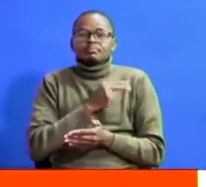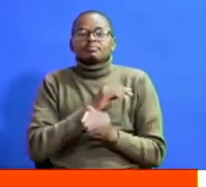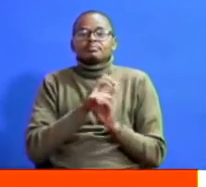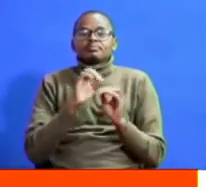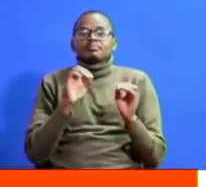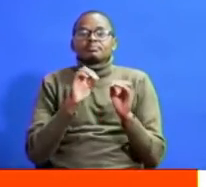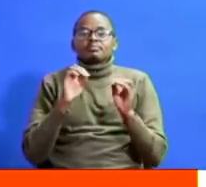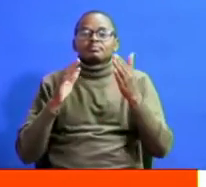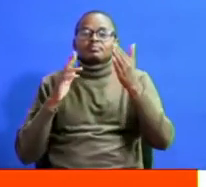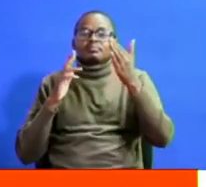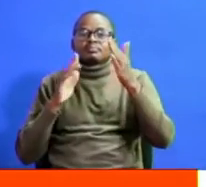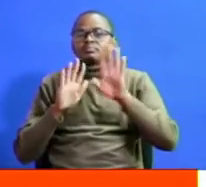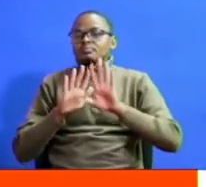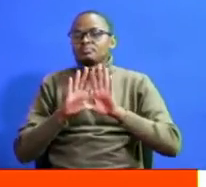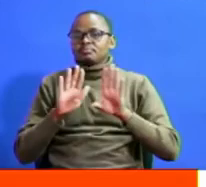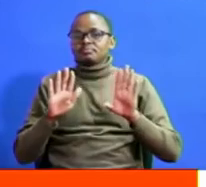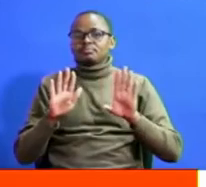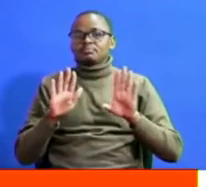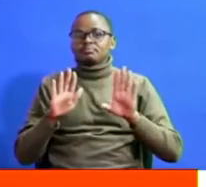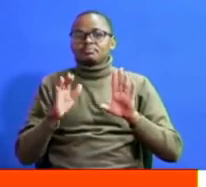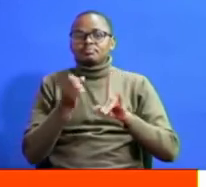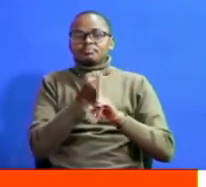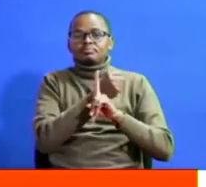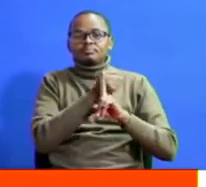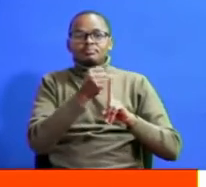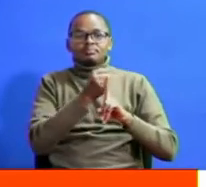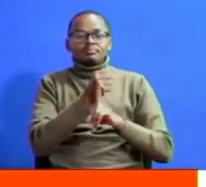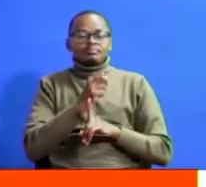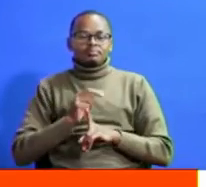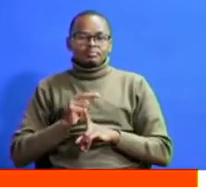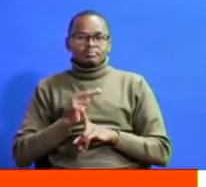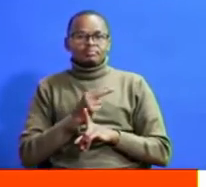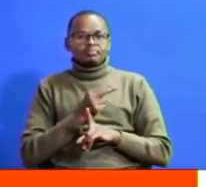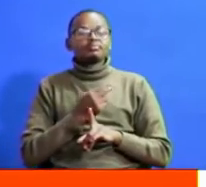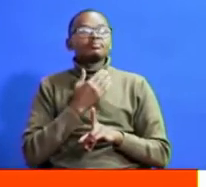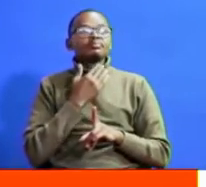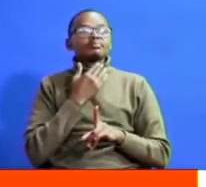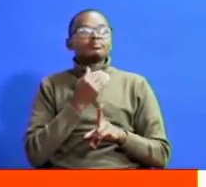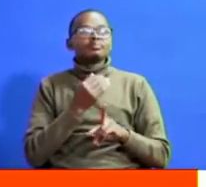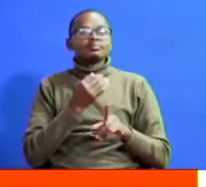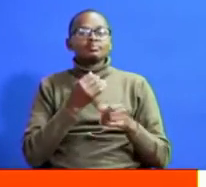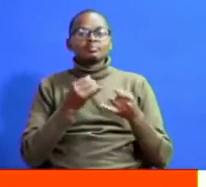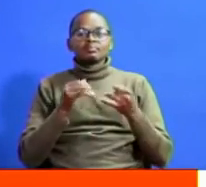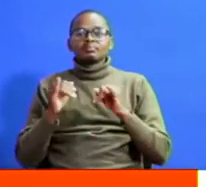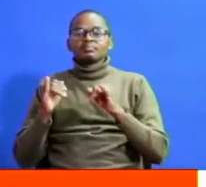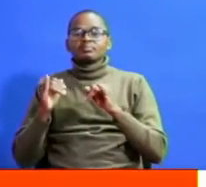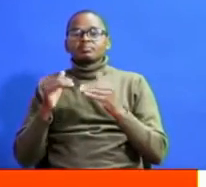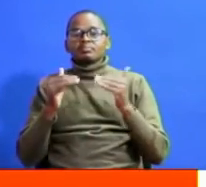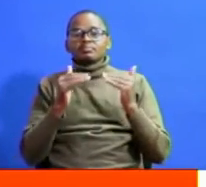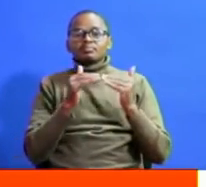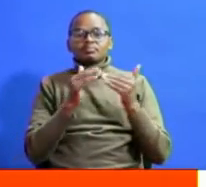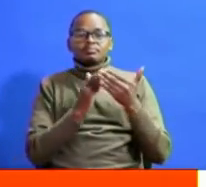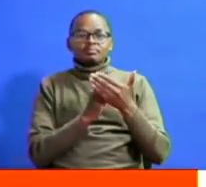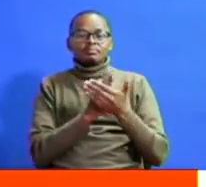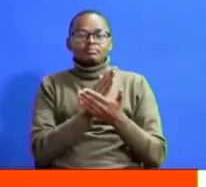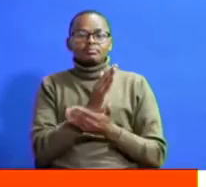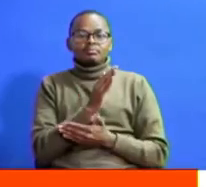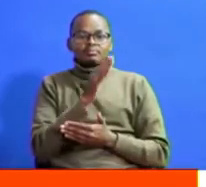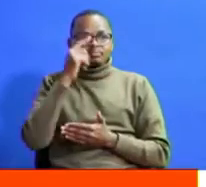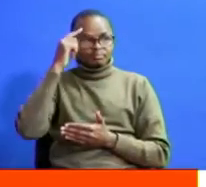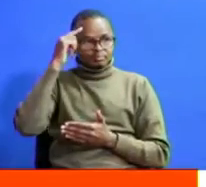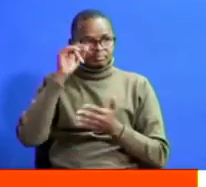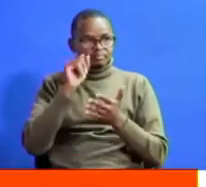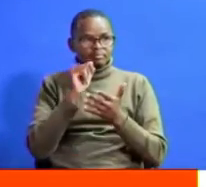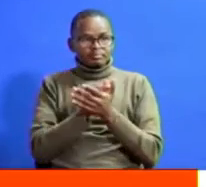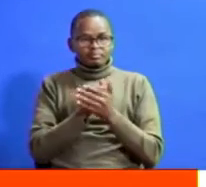silaha. Sisi hatuko kwa vita. Sisi tunataka kuexercise our democratic rights. Kwa hivyo